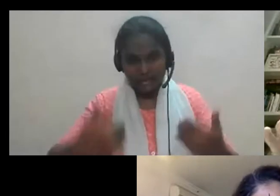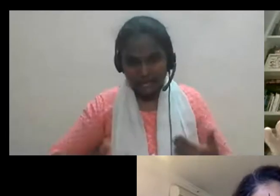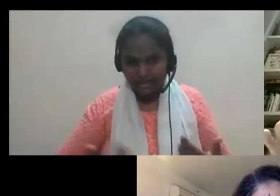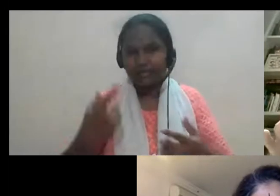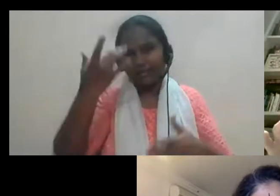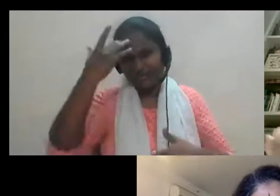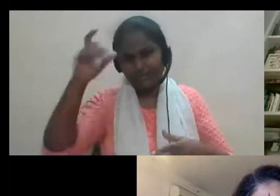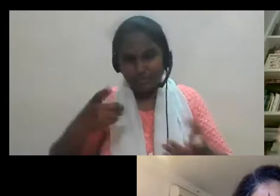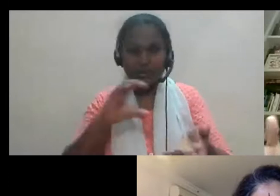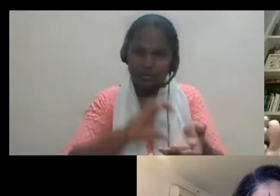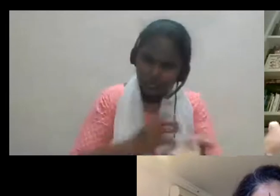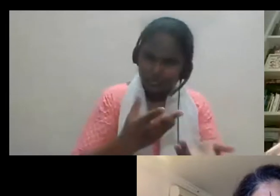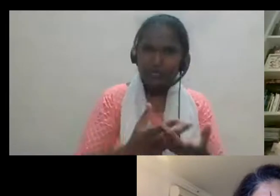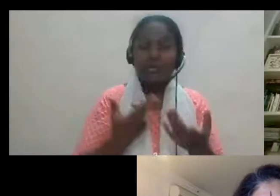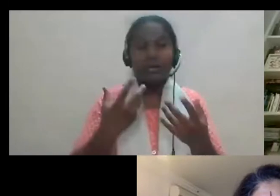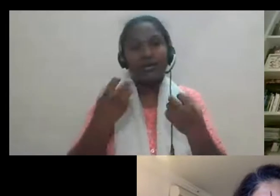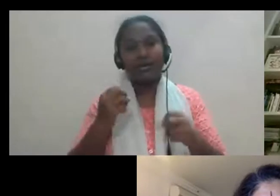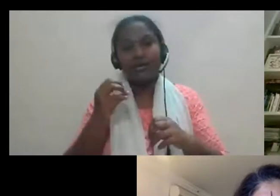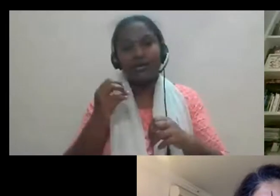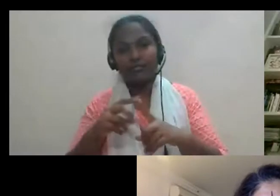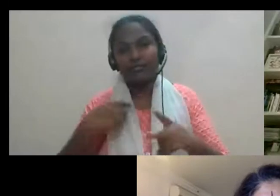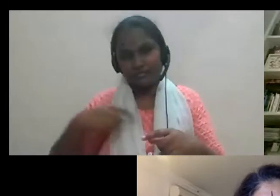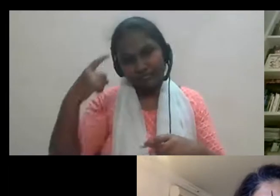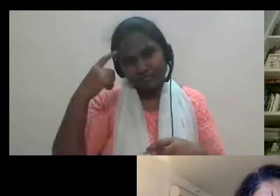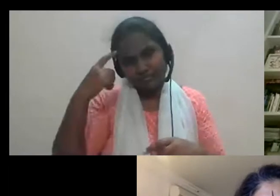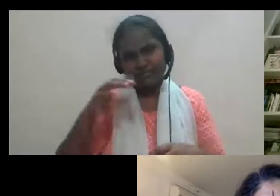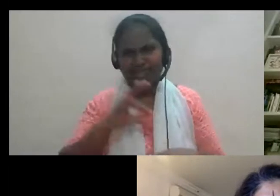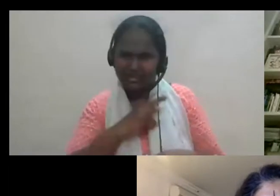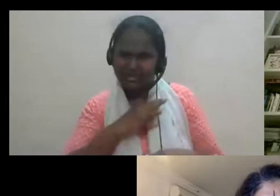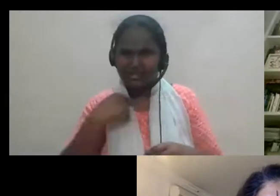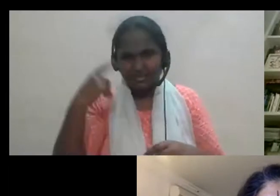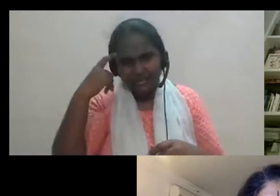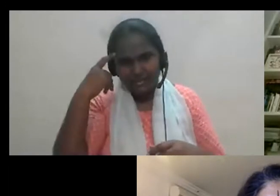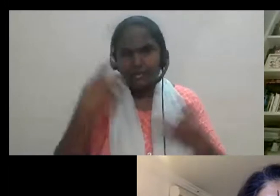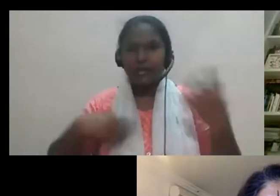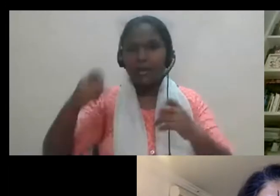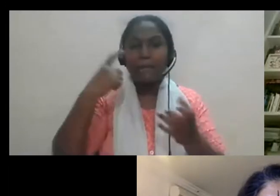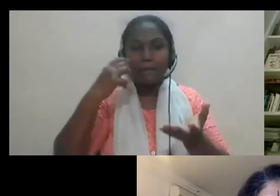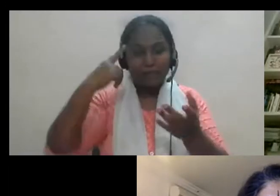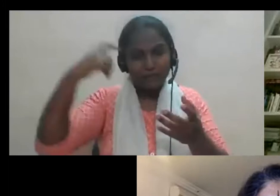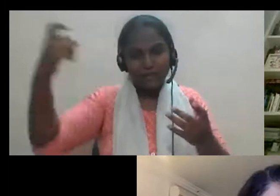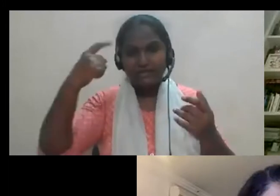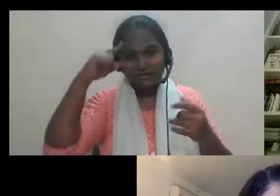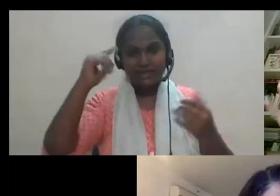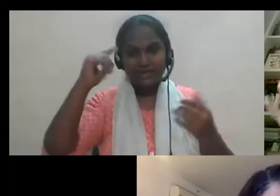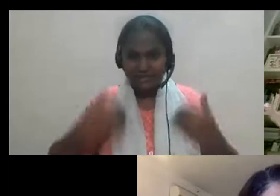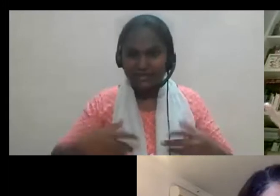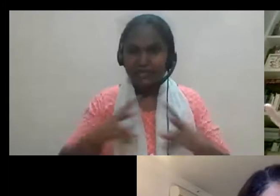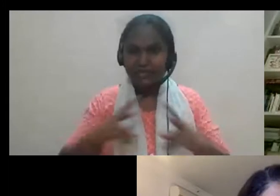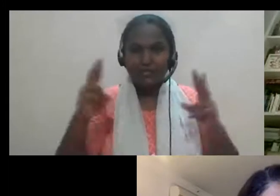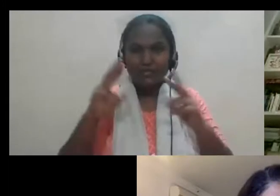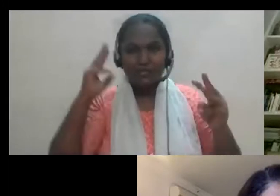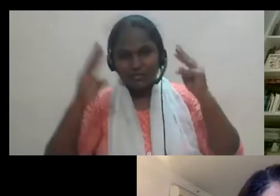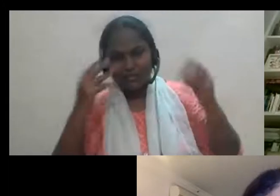the doctors. And of course, I like to think that the imagination of the mental health patients must be so much more